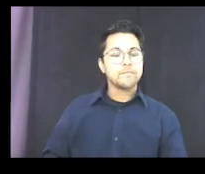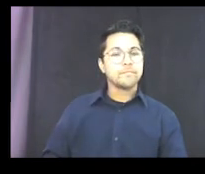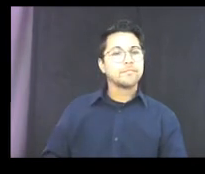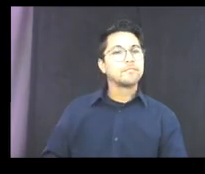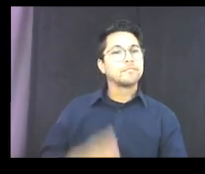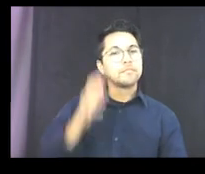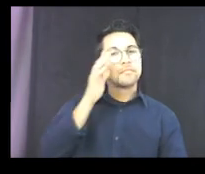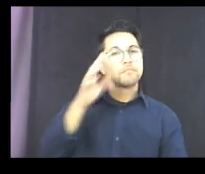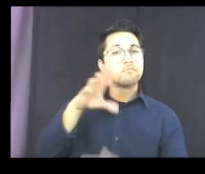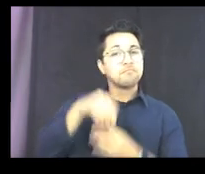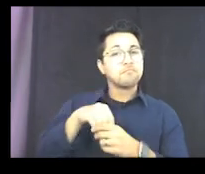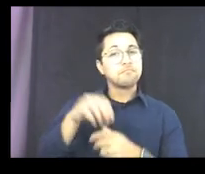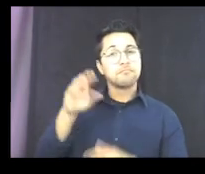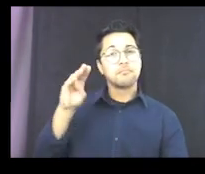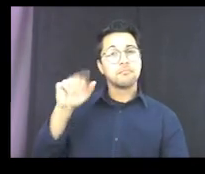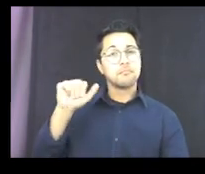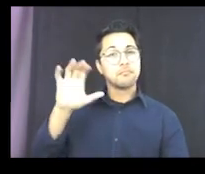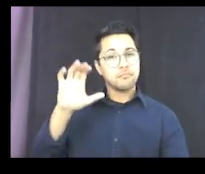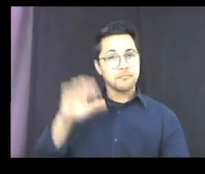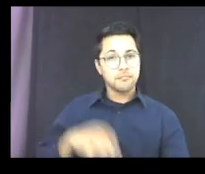a part of MAC